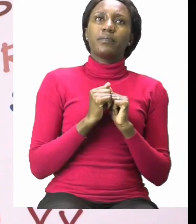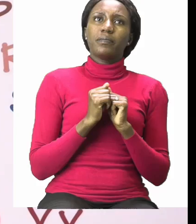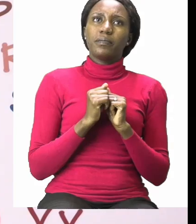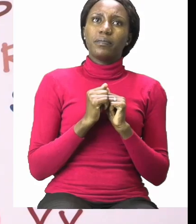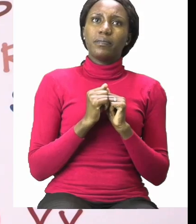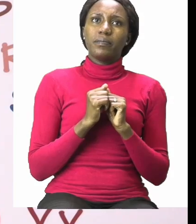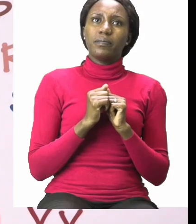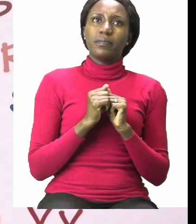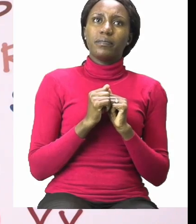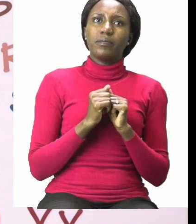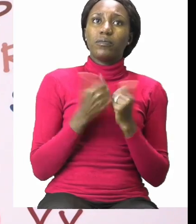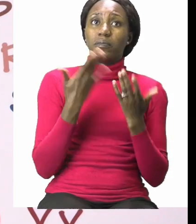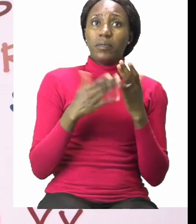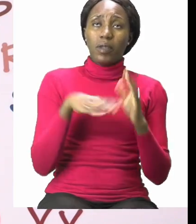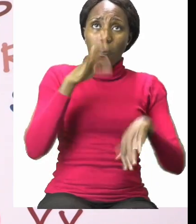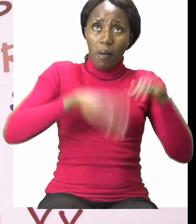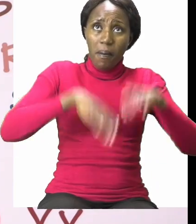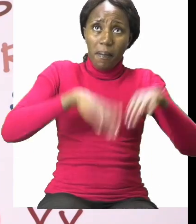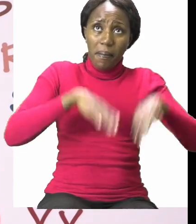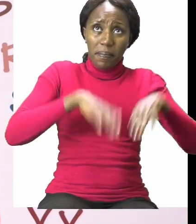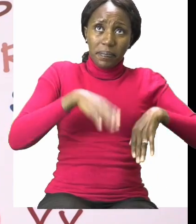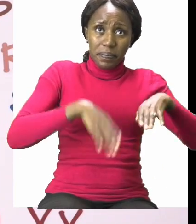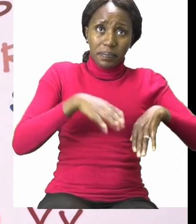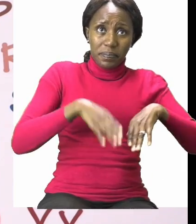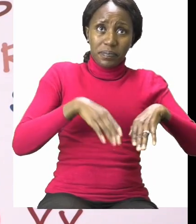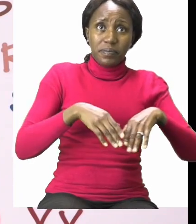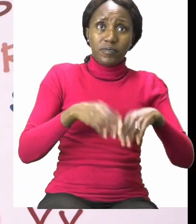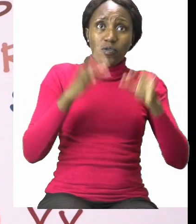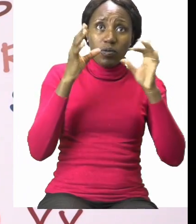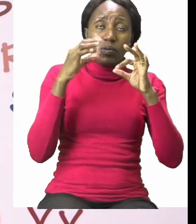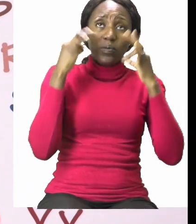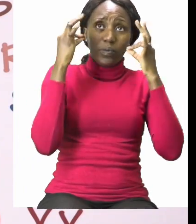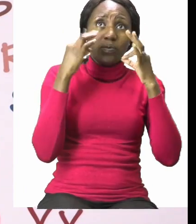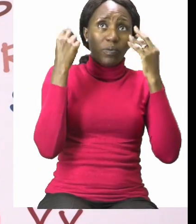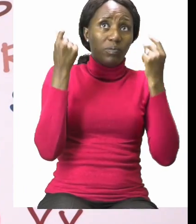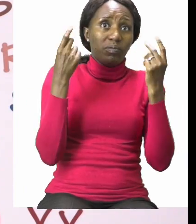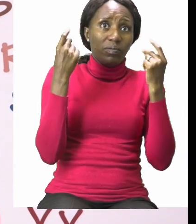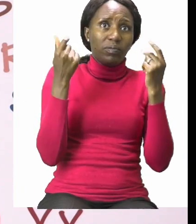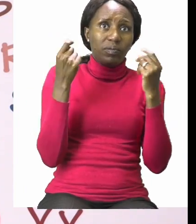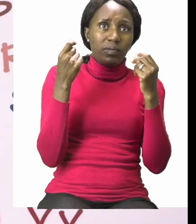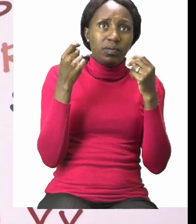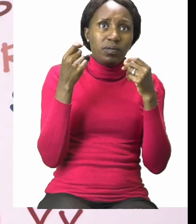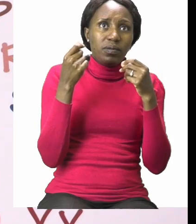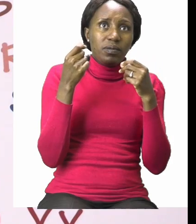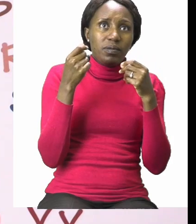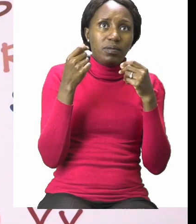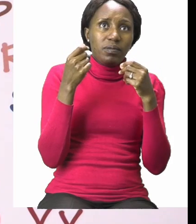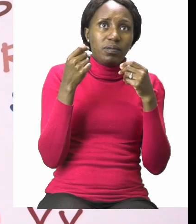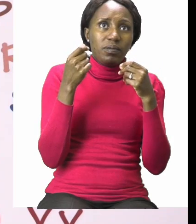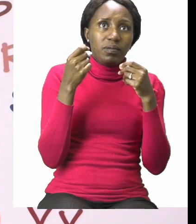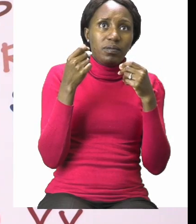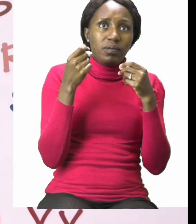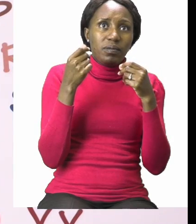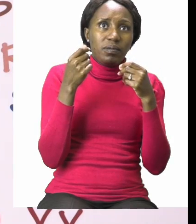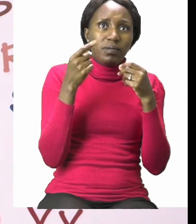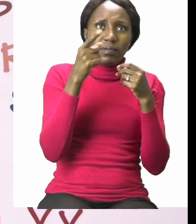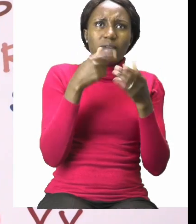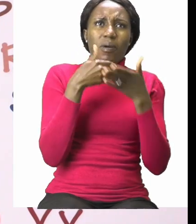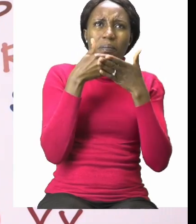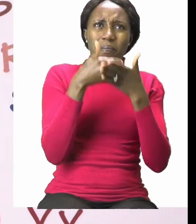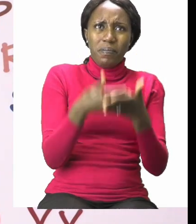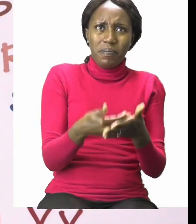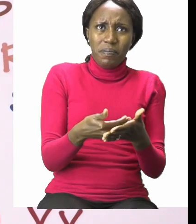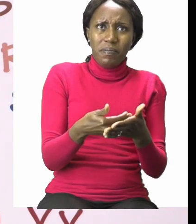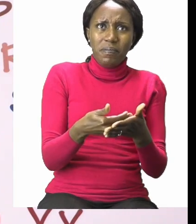this drum here, I would need both of my hands because it's very